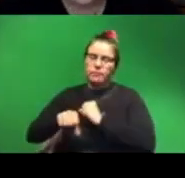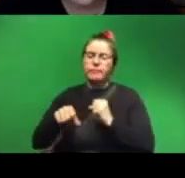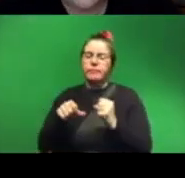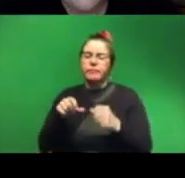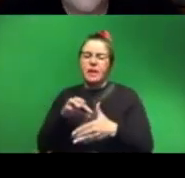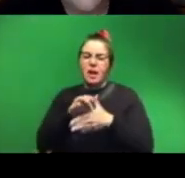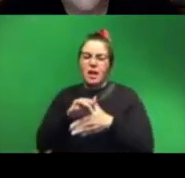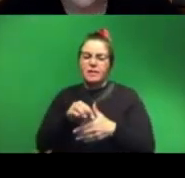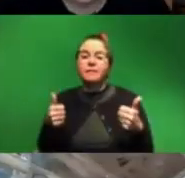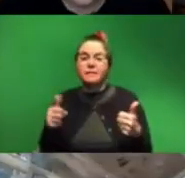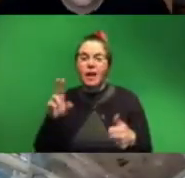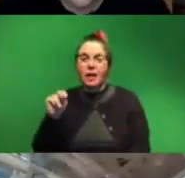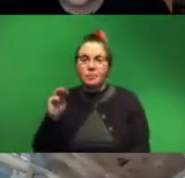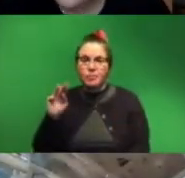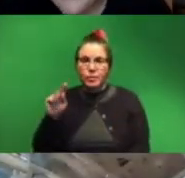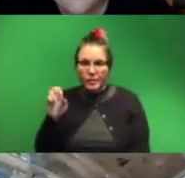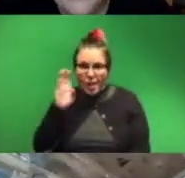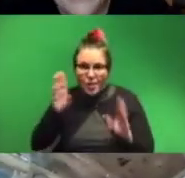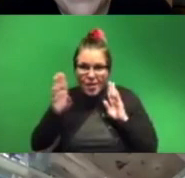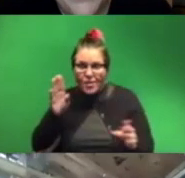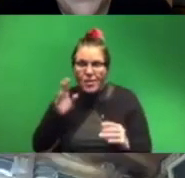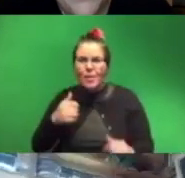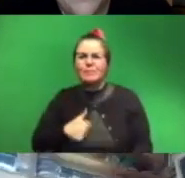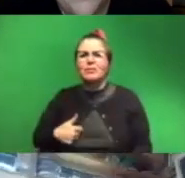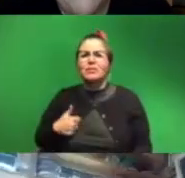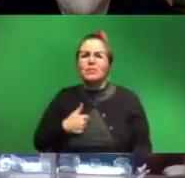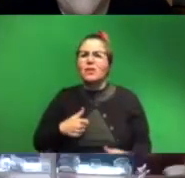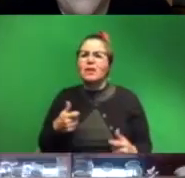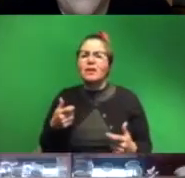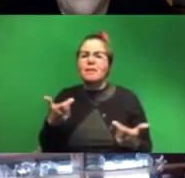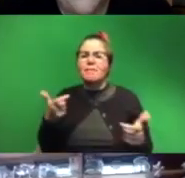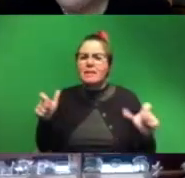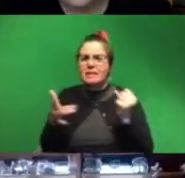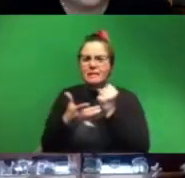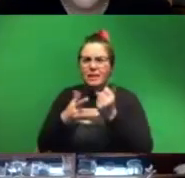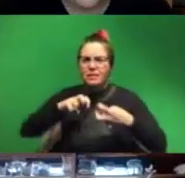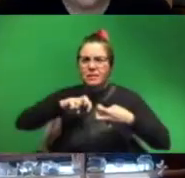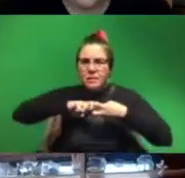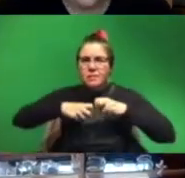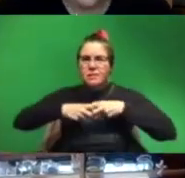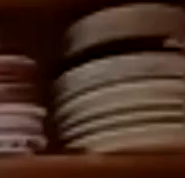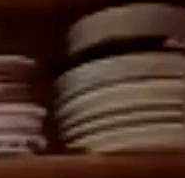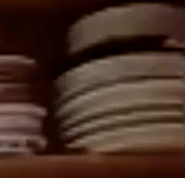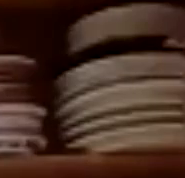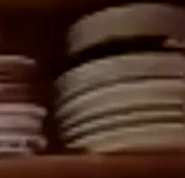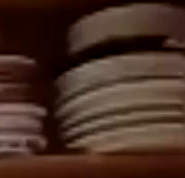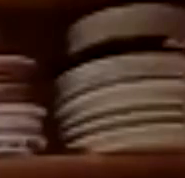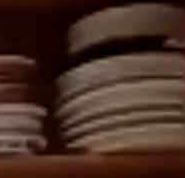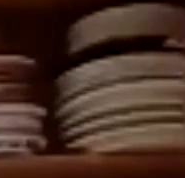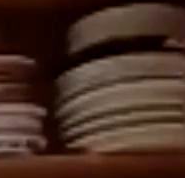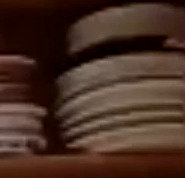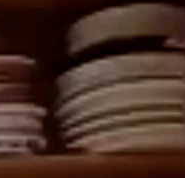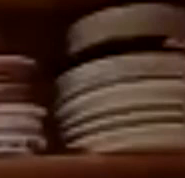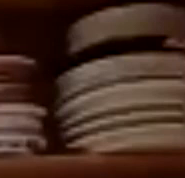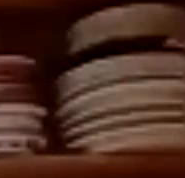the first 3 weeks of June. Hello. Yeah, sorry, I've had major technical issues all morning, so just been trying to figure that out. So I'm